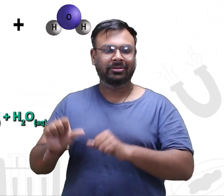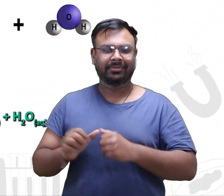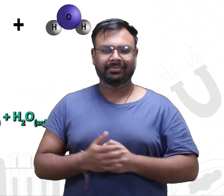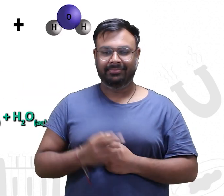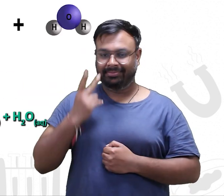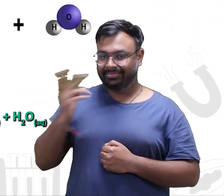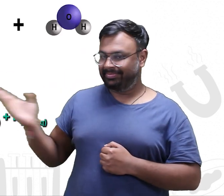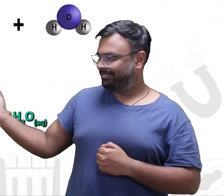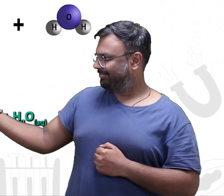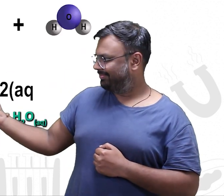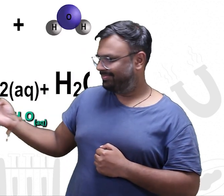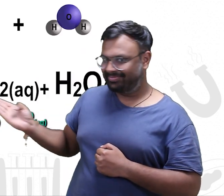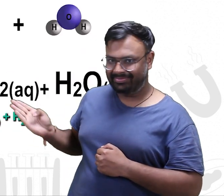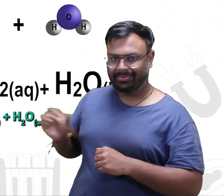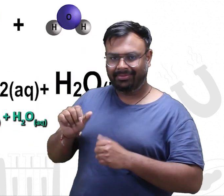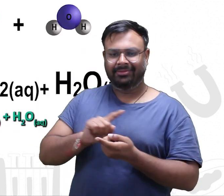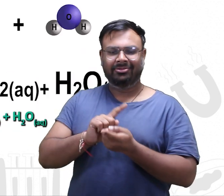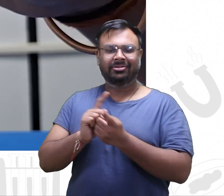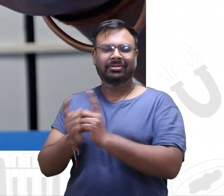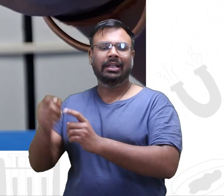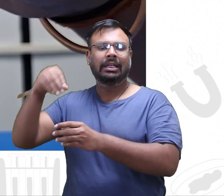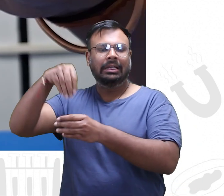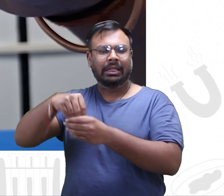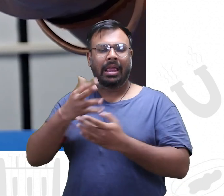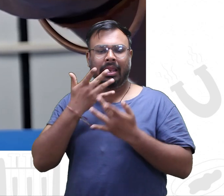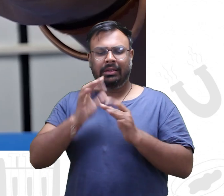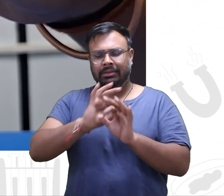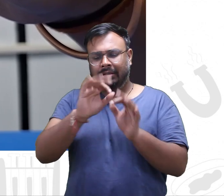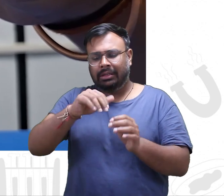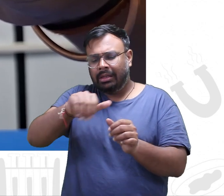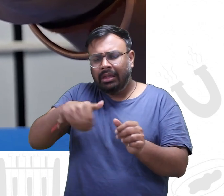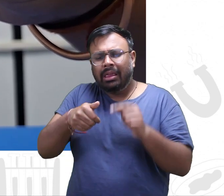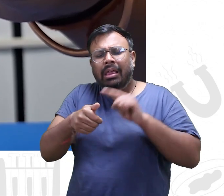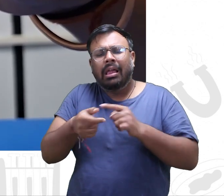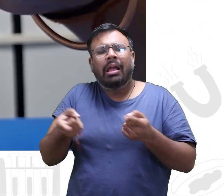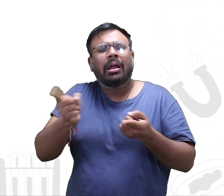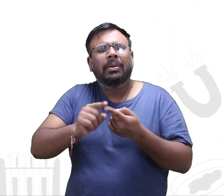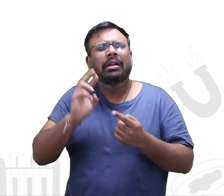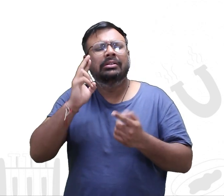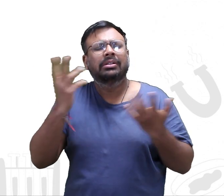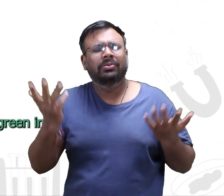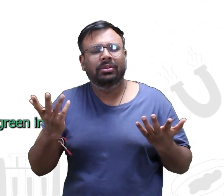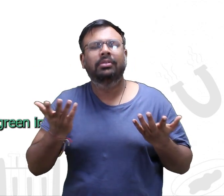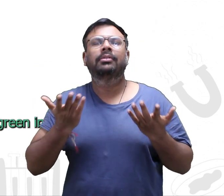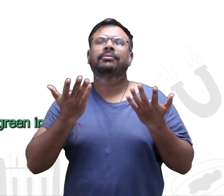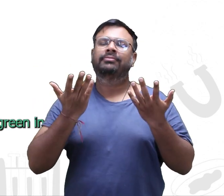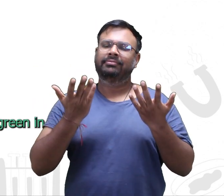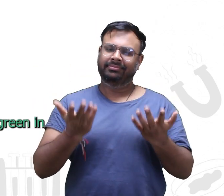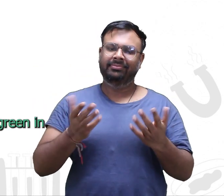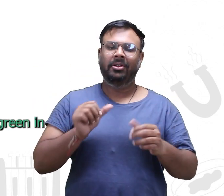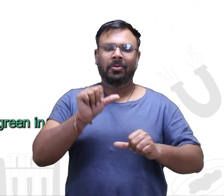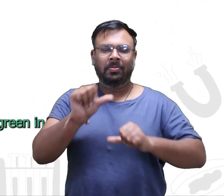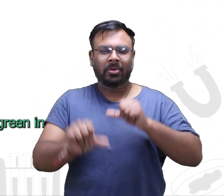to CuCl2 plus H2O. And the reason behind the color change, the copper chloride formed